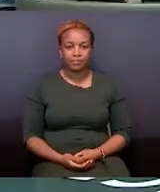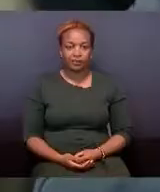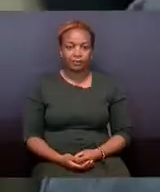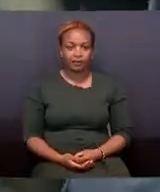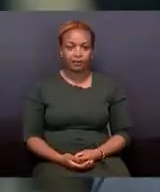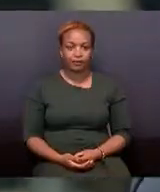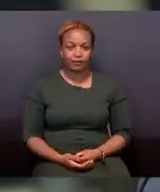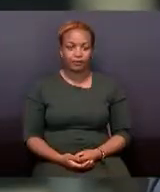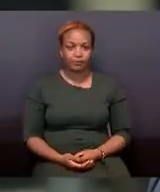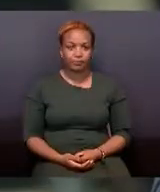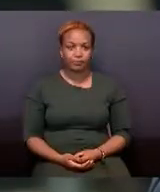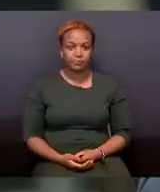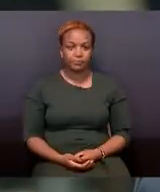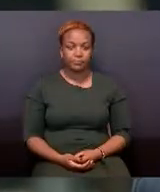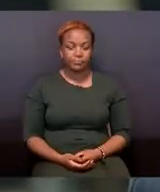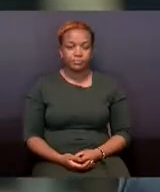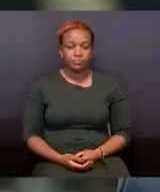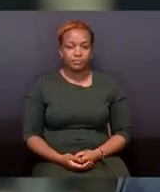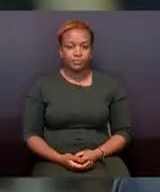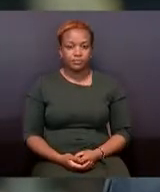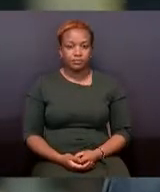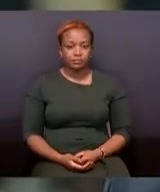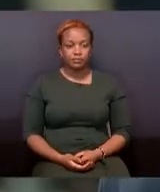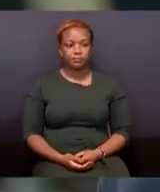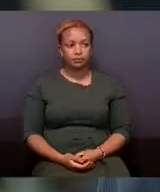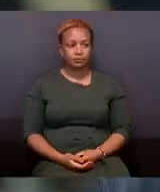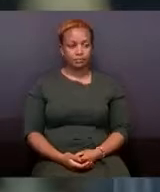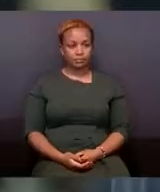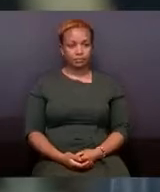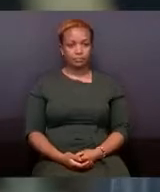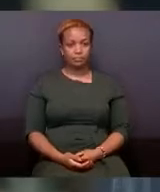I think increasingly there is